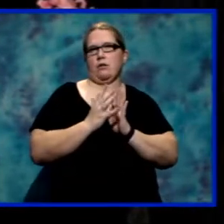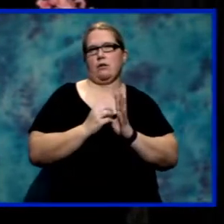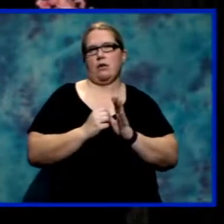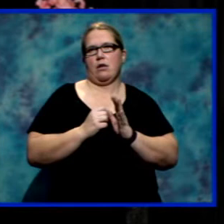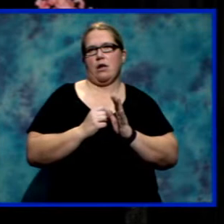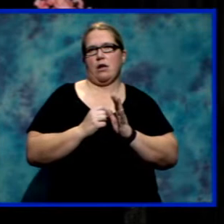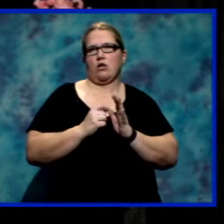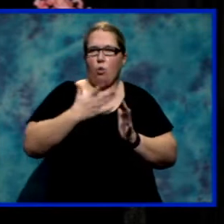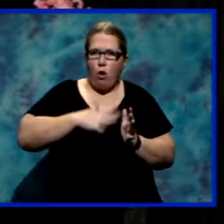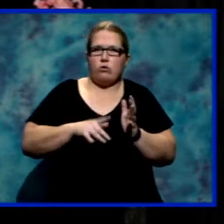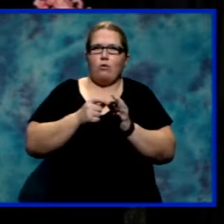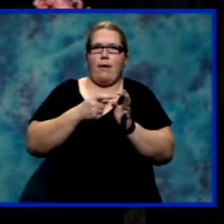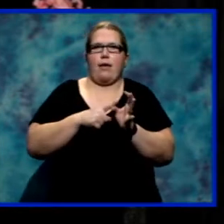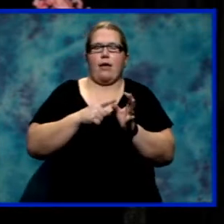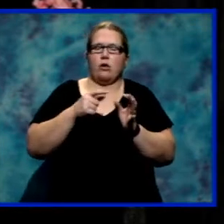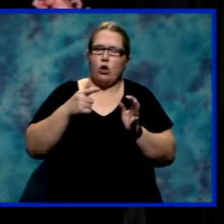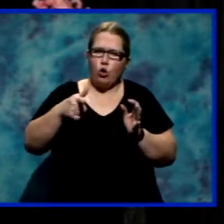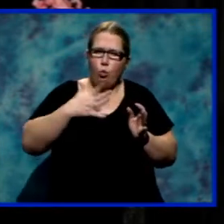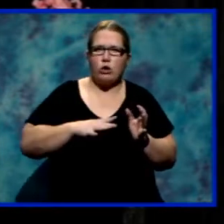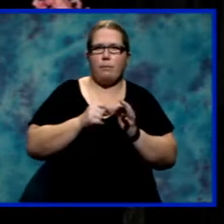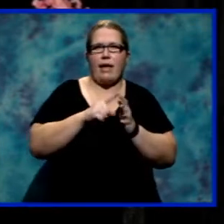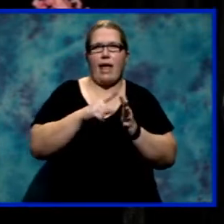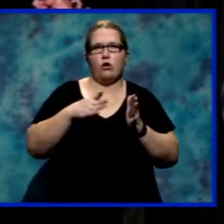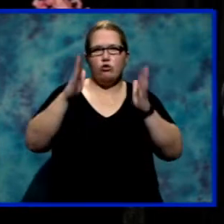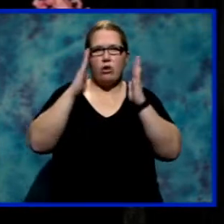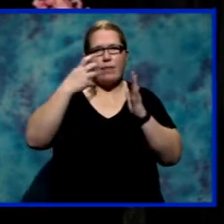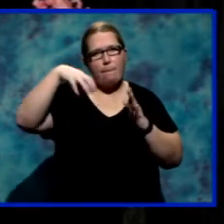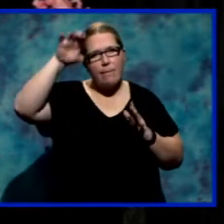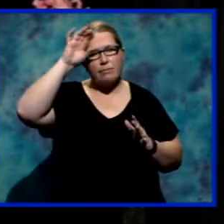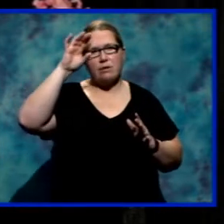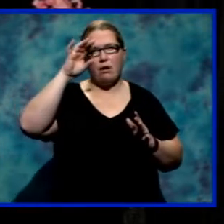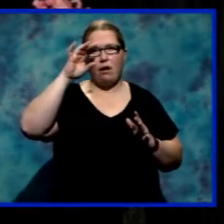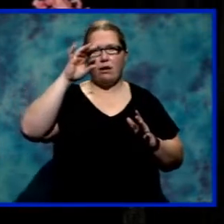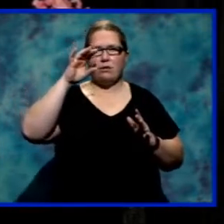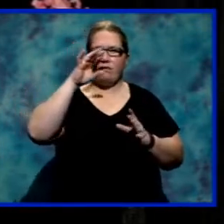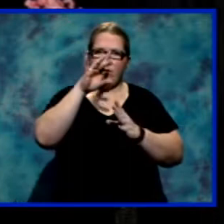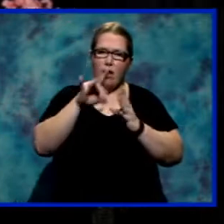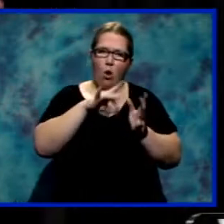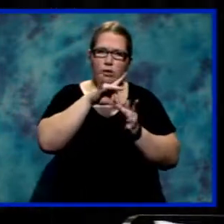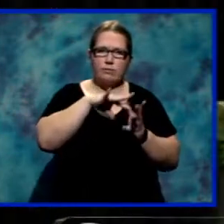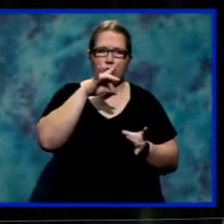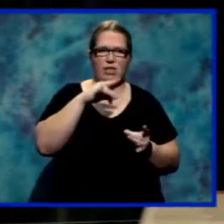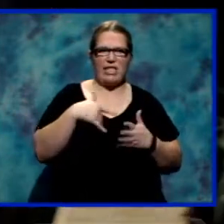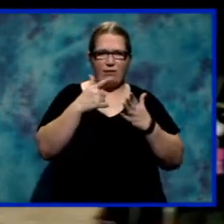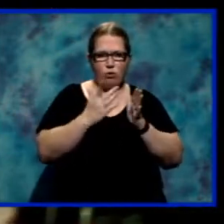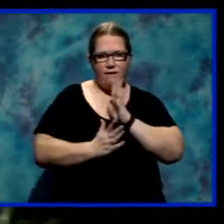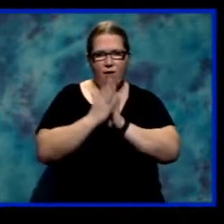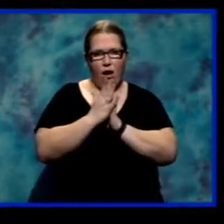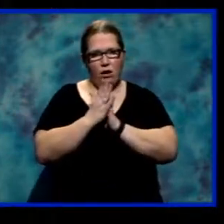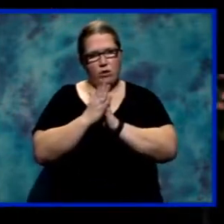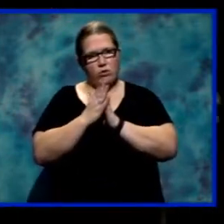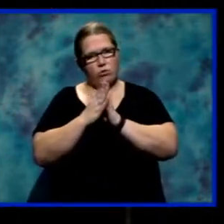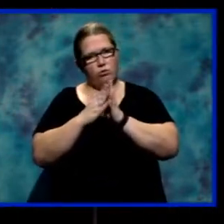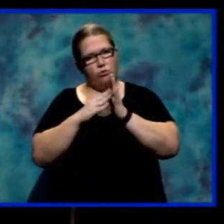at church. It's the baptism of the Holy Spirit that fires you to walk out that door